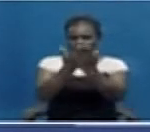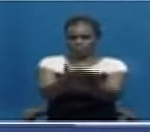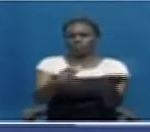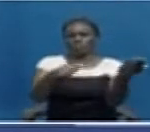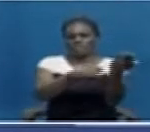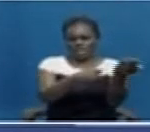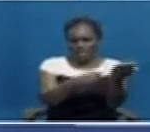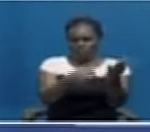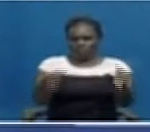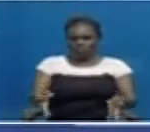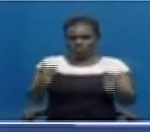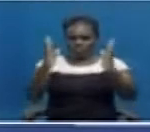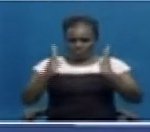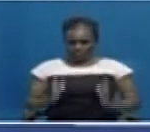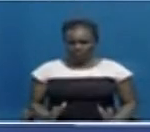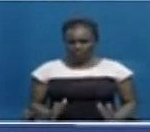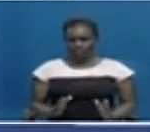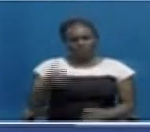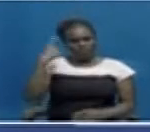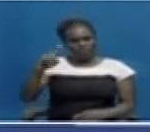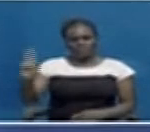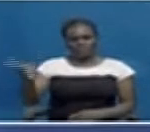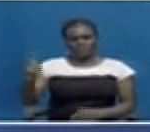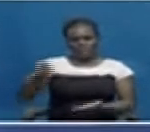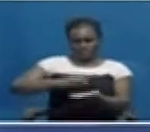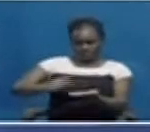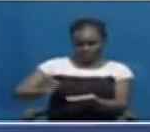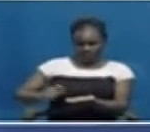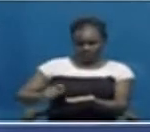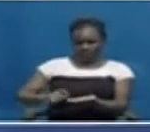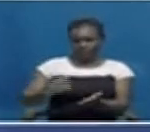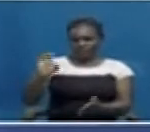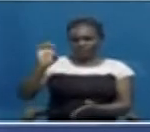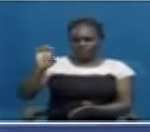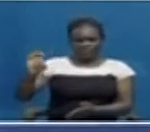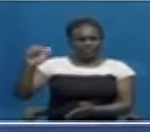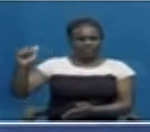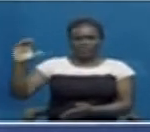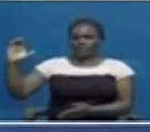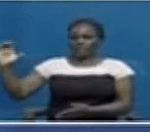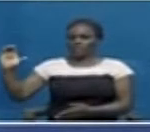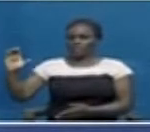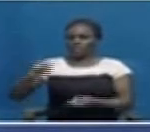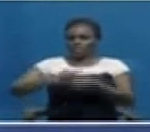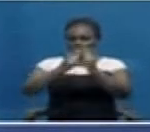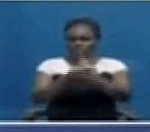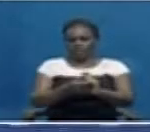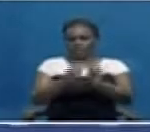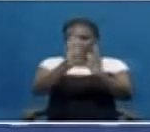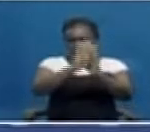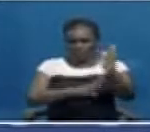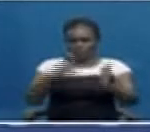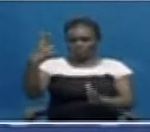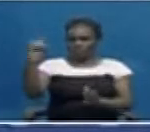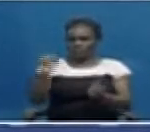applicants so qualified to the president for appointment. The Ethics and Anti-Corruption Commission Amendment Bill 2015,